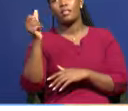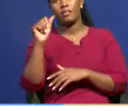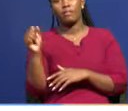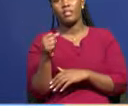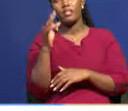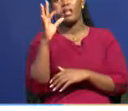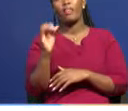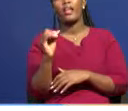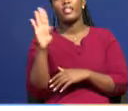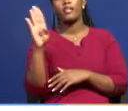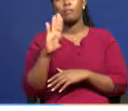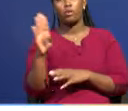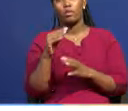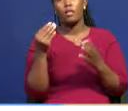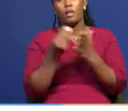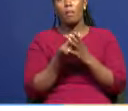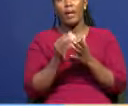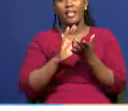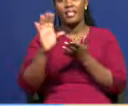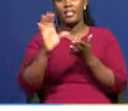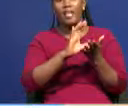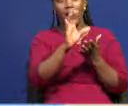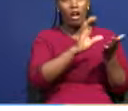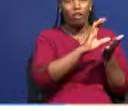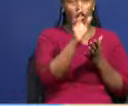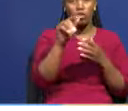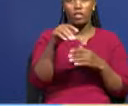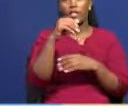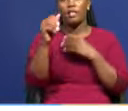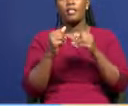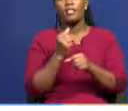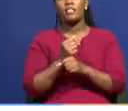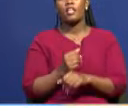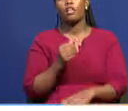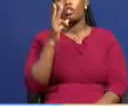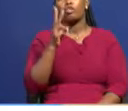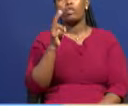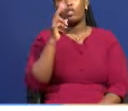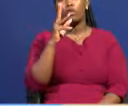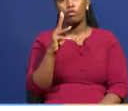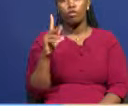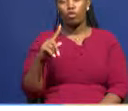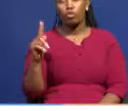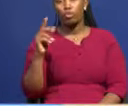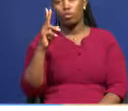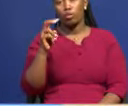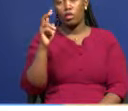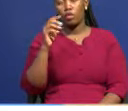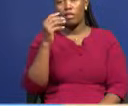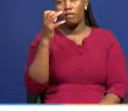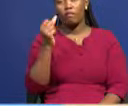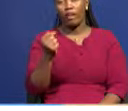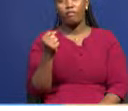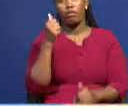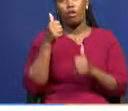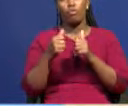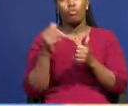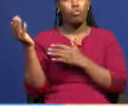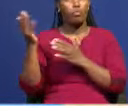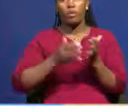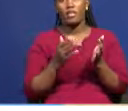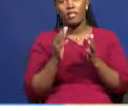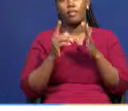are the allocations that this time around in the fiscal year for the 2024-2025 that will be presented before Parliament. That is what the